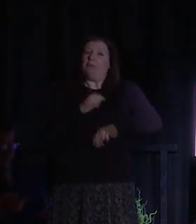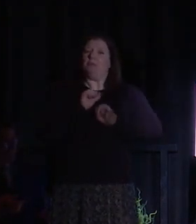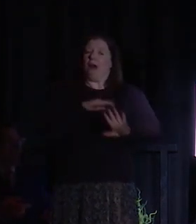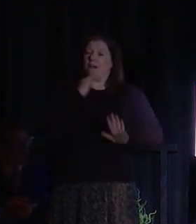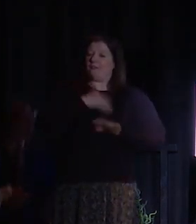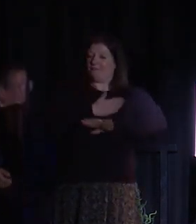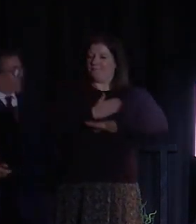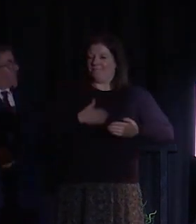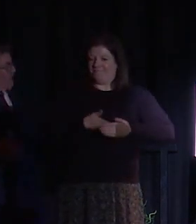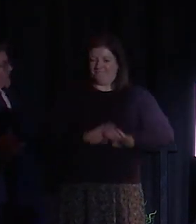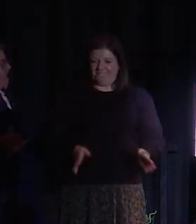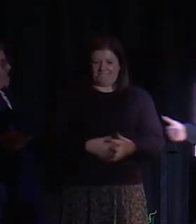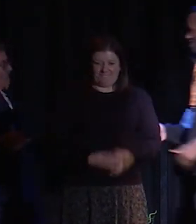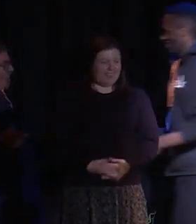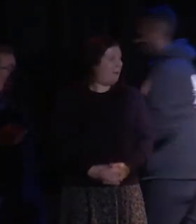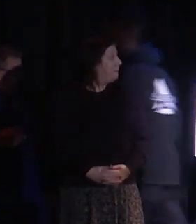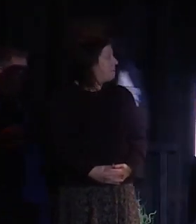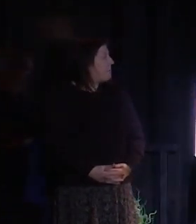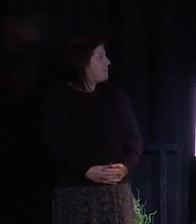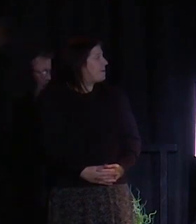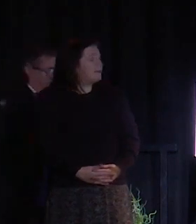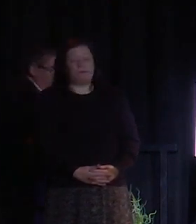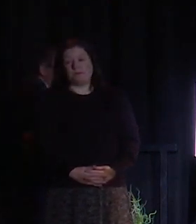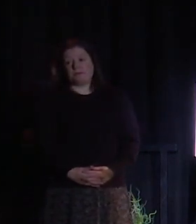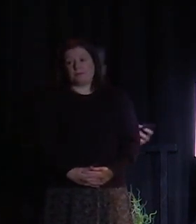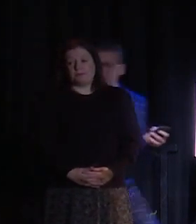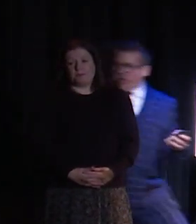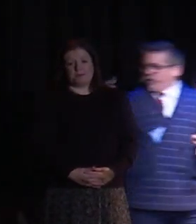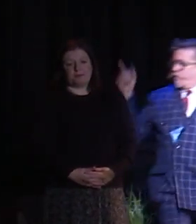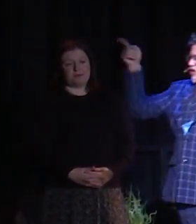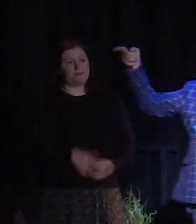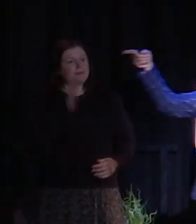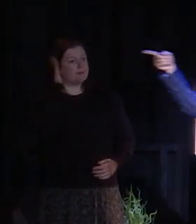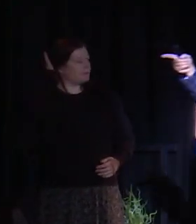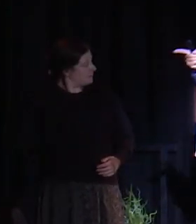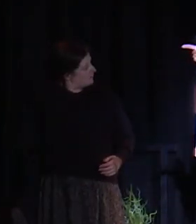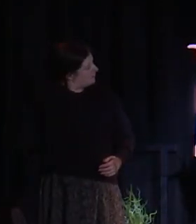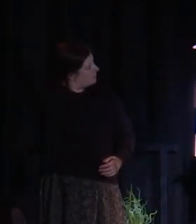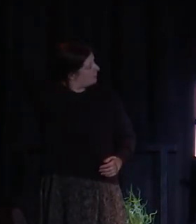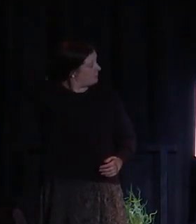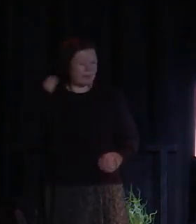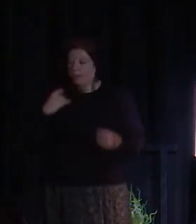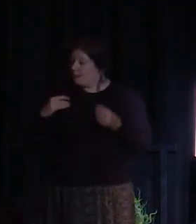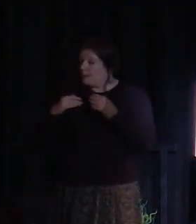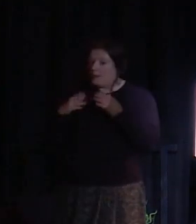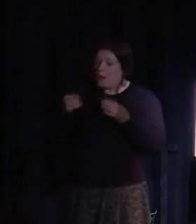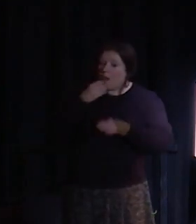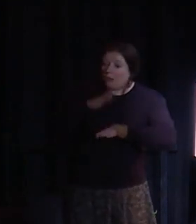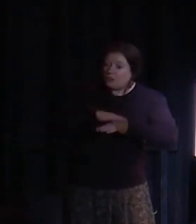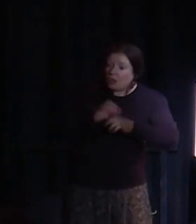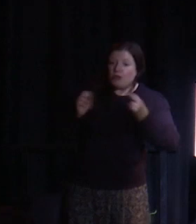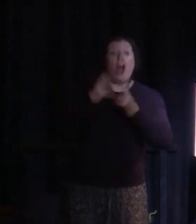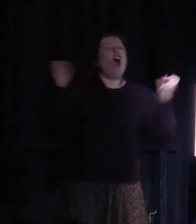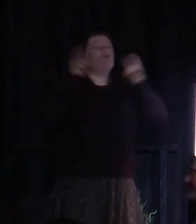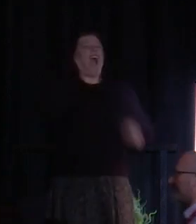Great. Thank you very much. Thank you very much. Growing time. Thank you. And the bridge is built outside. We built a bridge at lunchtime, is that right?